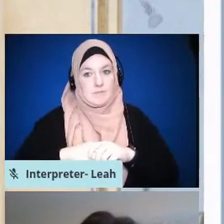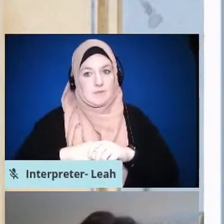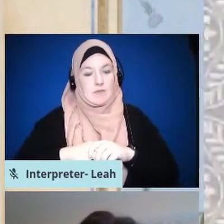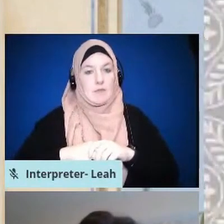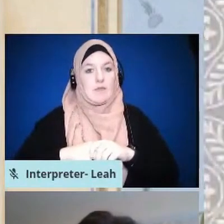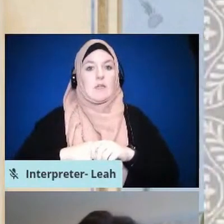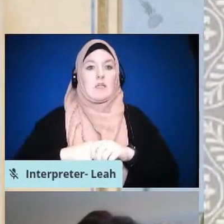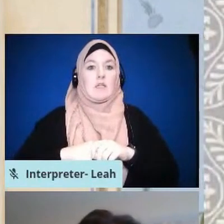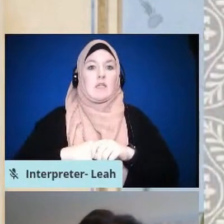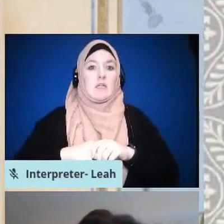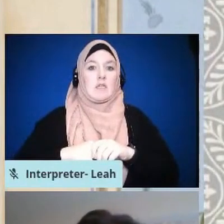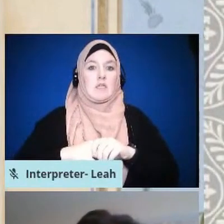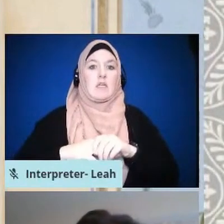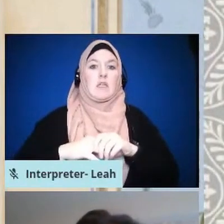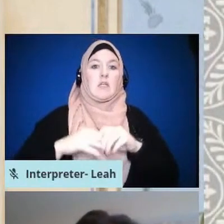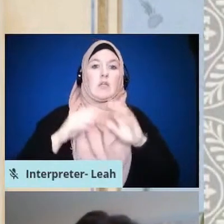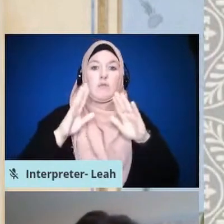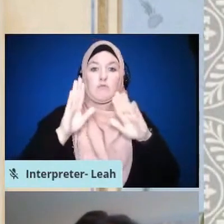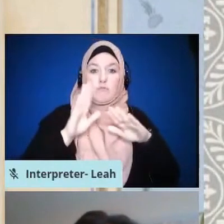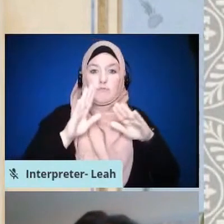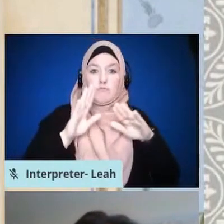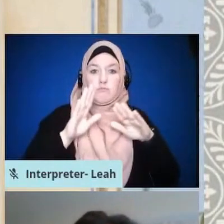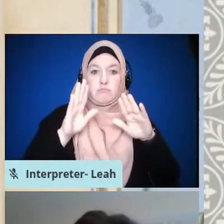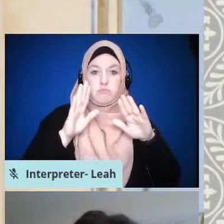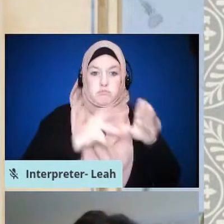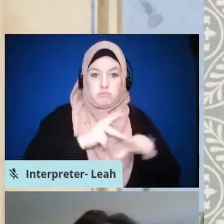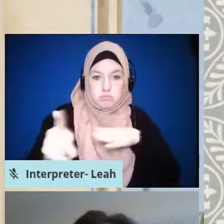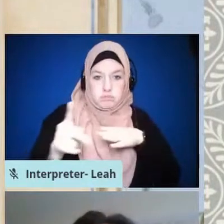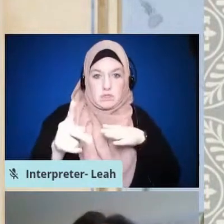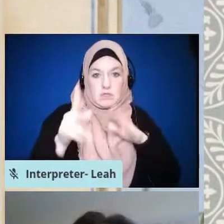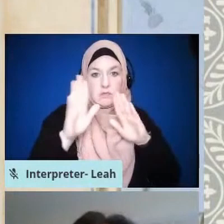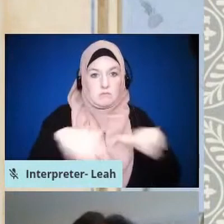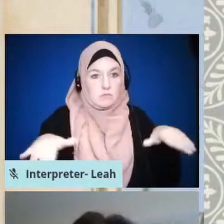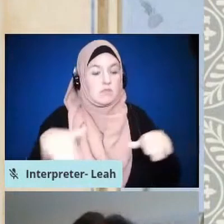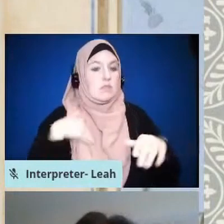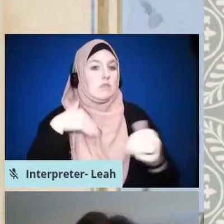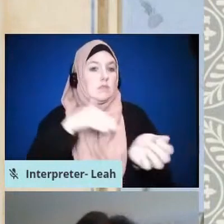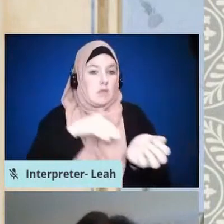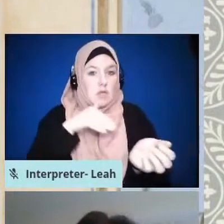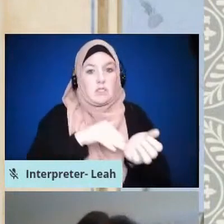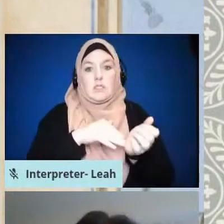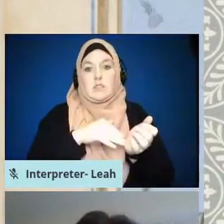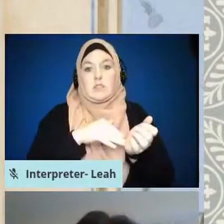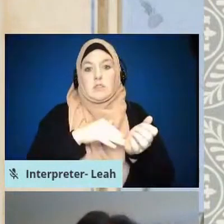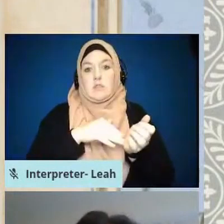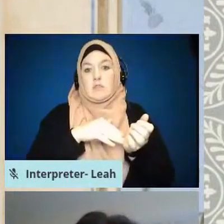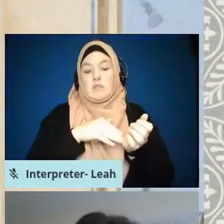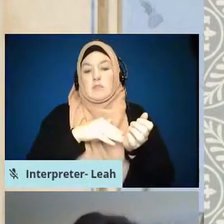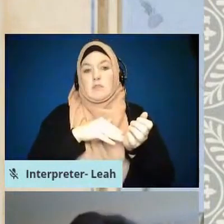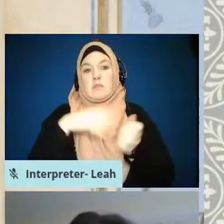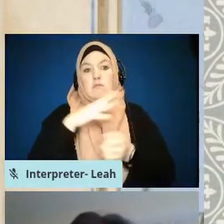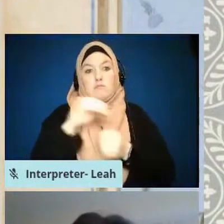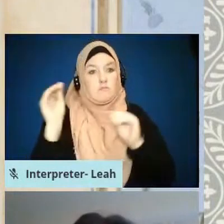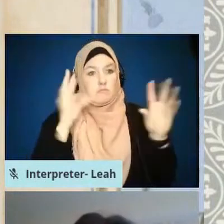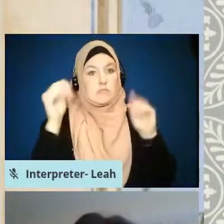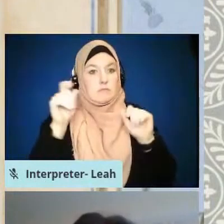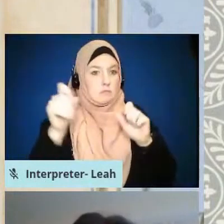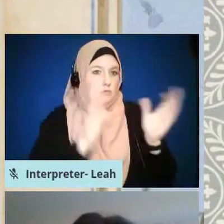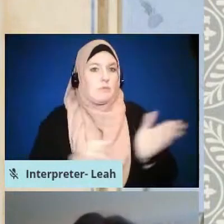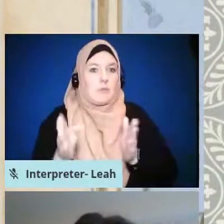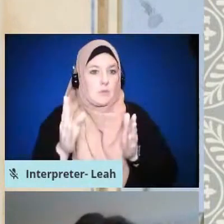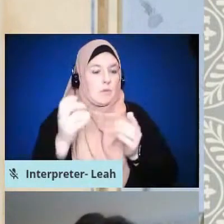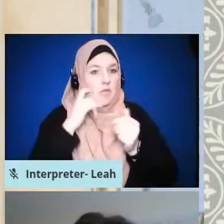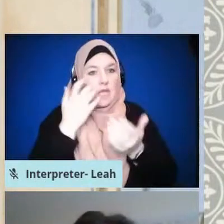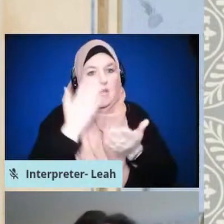Professionals, first line workers, physicians, pediatricians need to need to be prepared